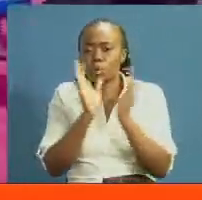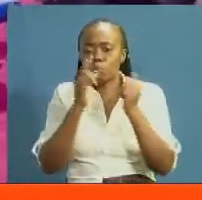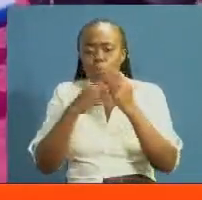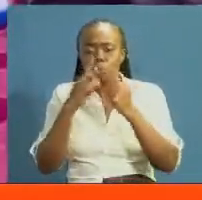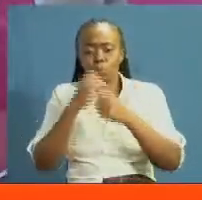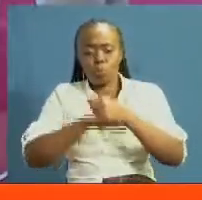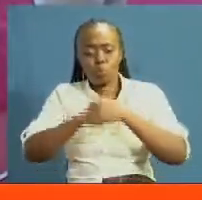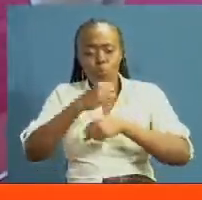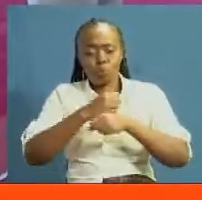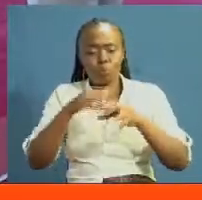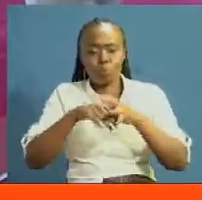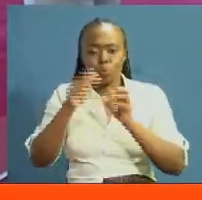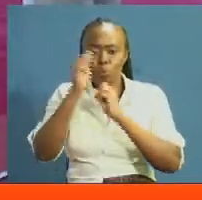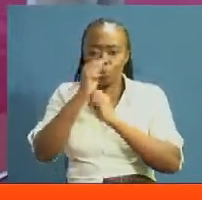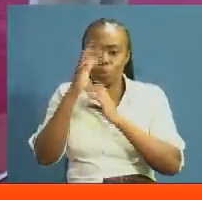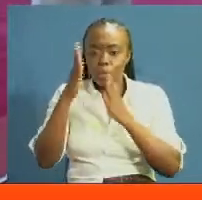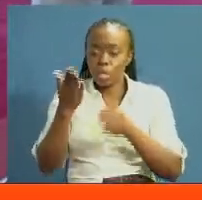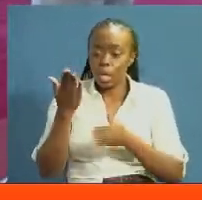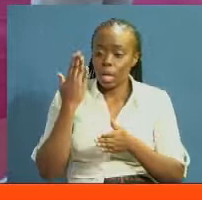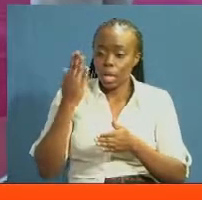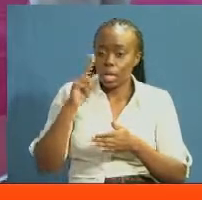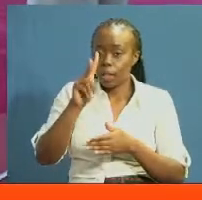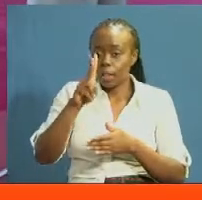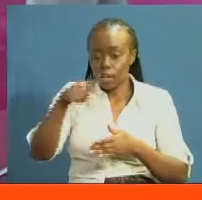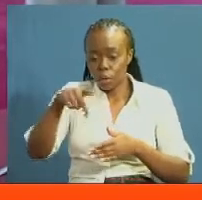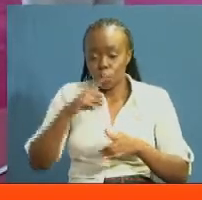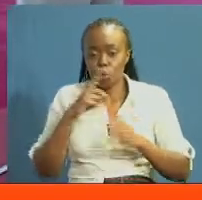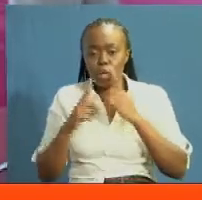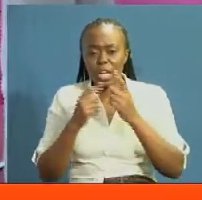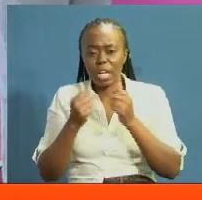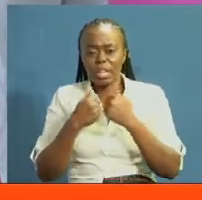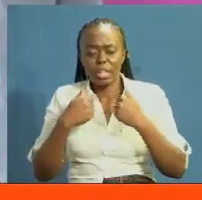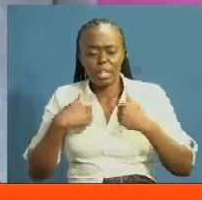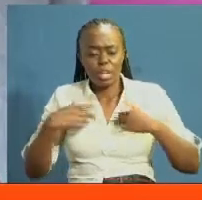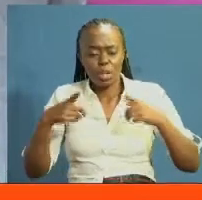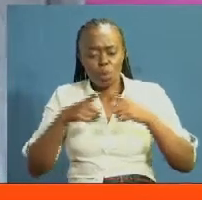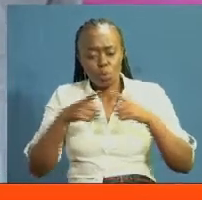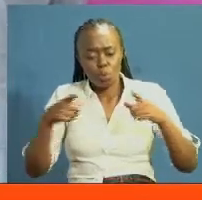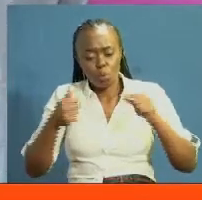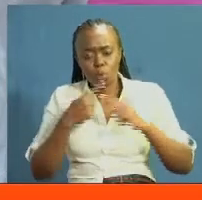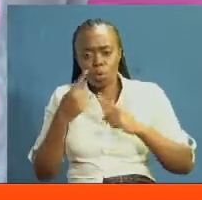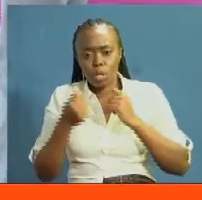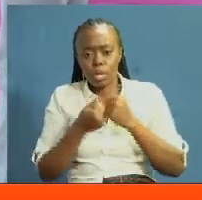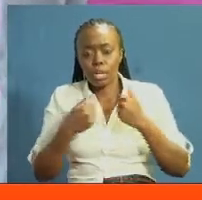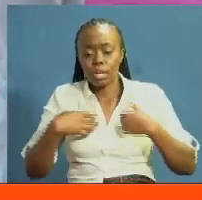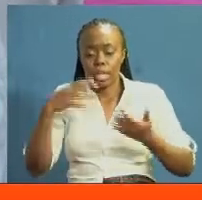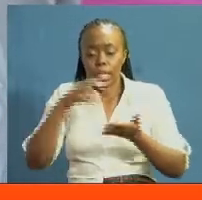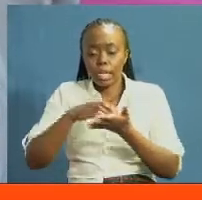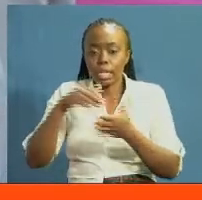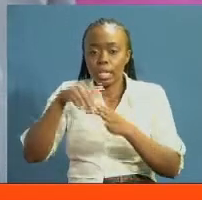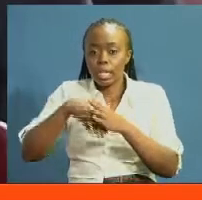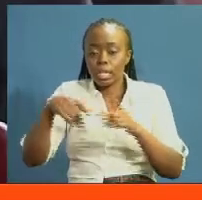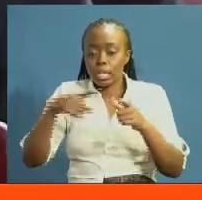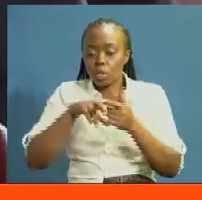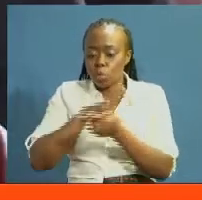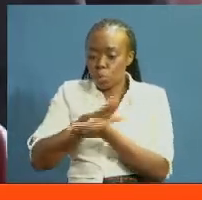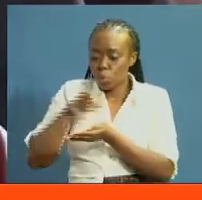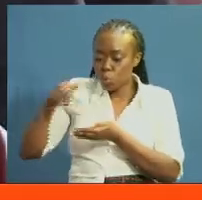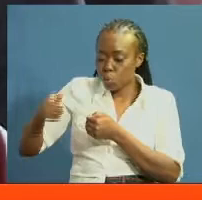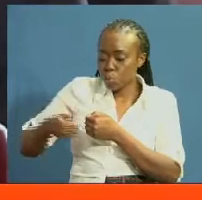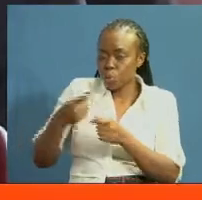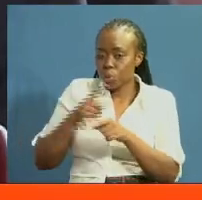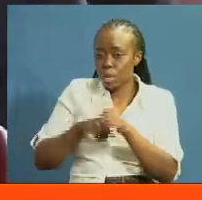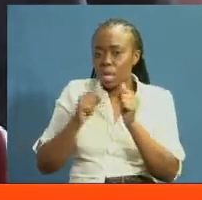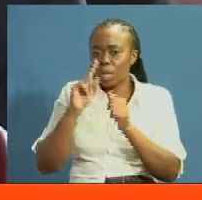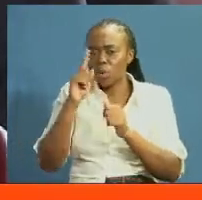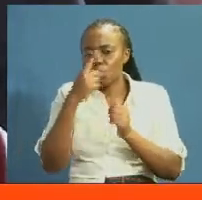politics. The former vice president also labeled Ruto as chief land grabber, citing a case in his Rift Valley backyard where he was